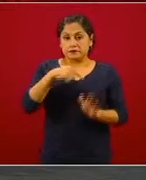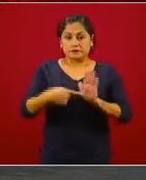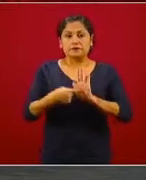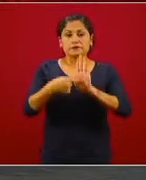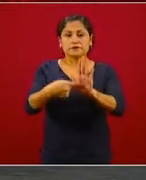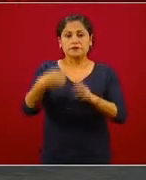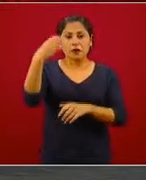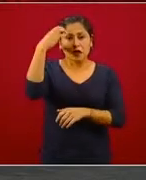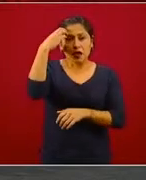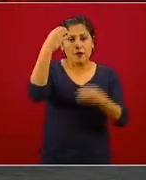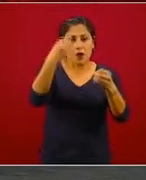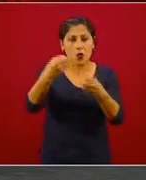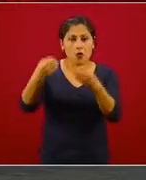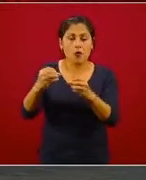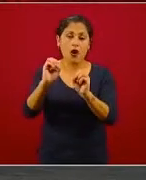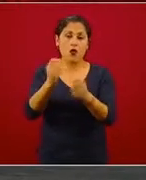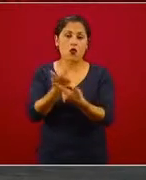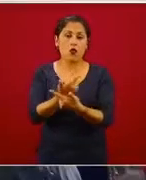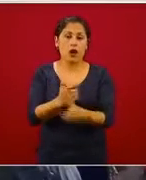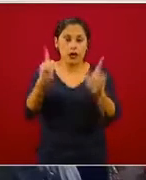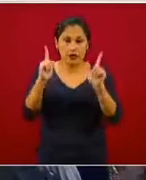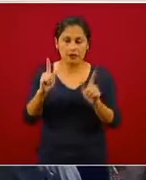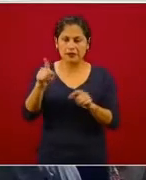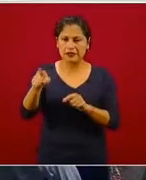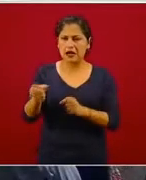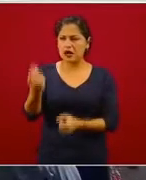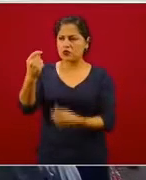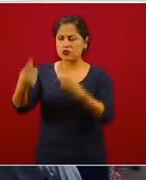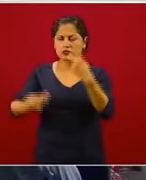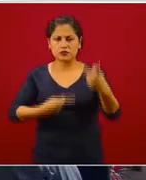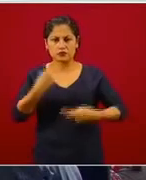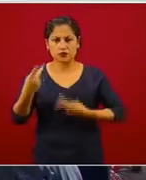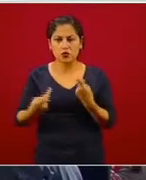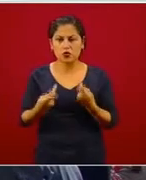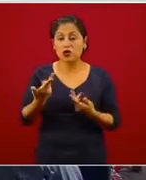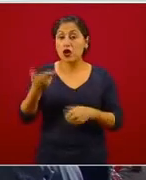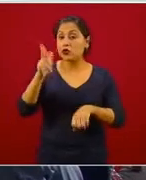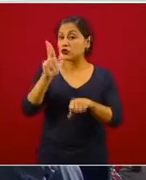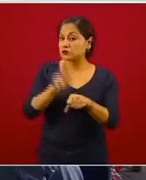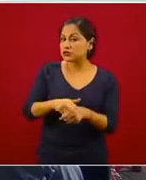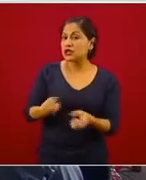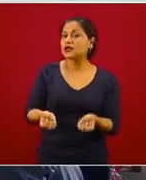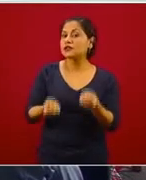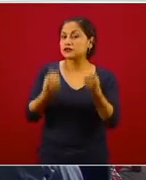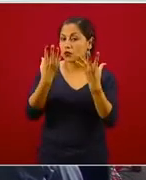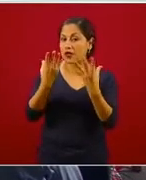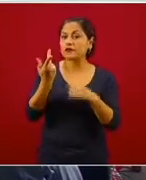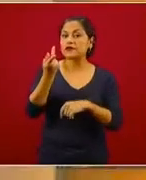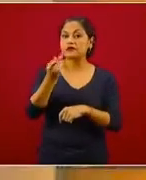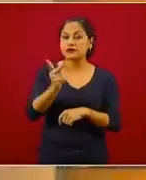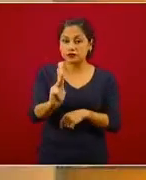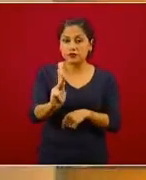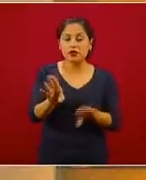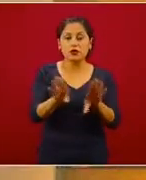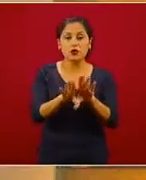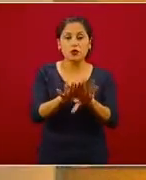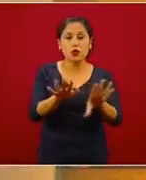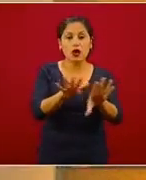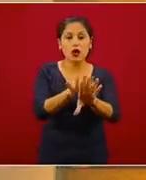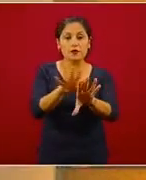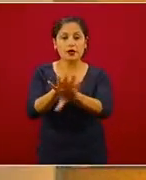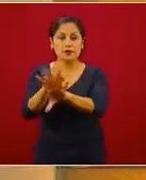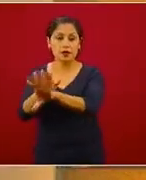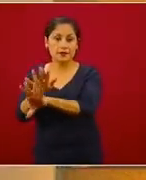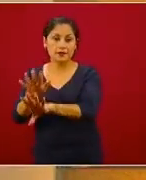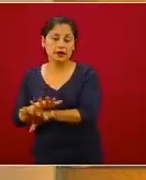When we talk to you about occupancy rates, people ask us, okay, well, how many hospitals are there in the COVID network of